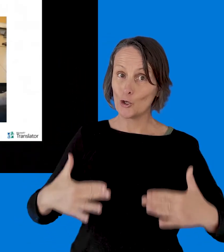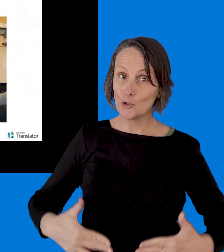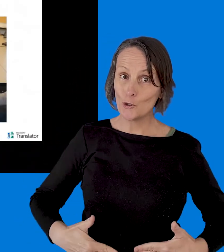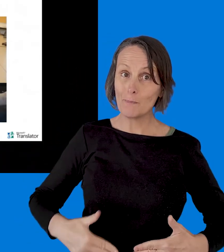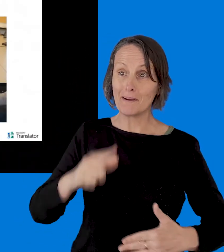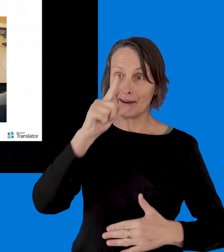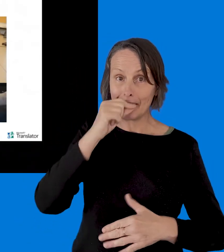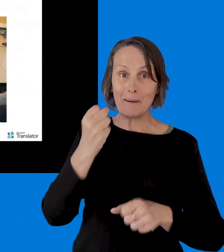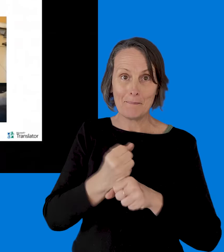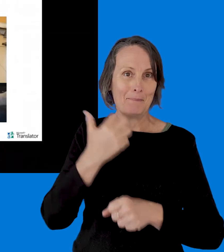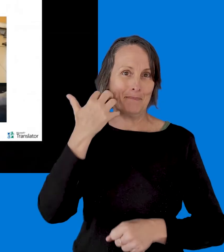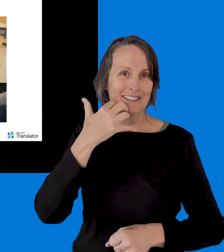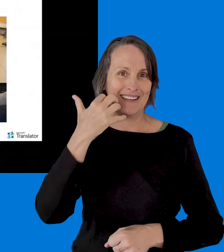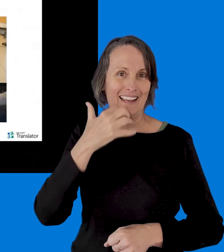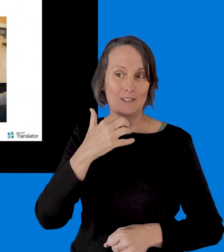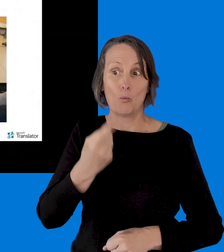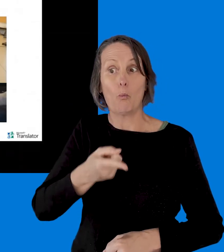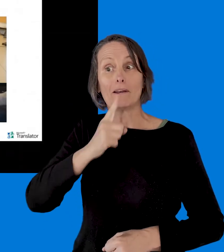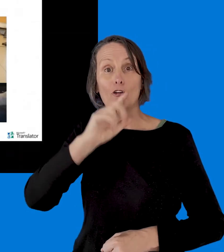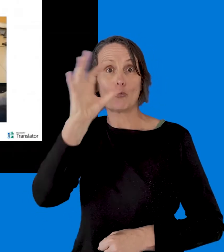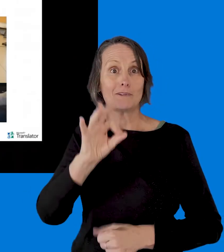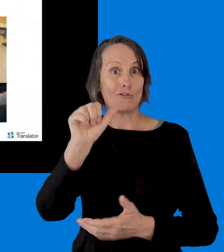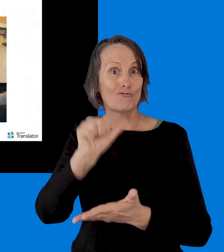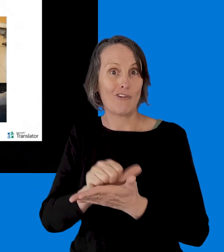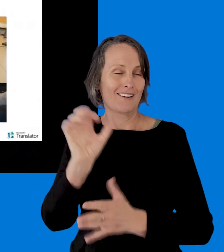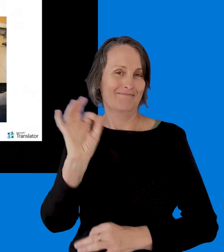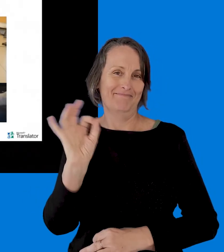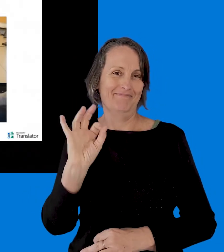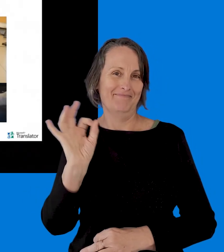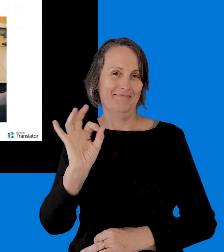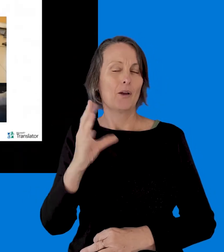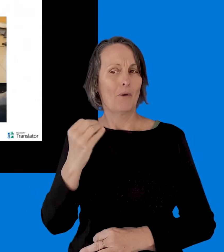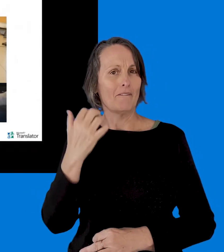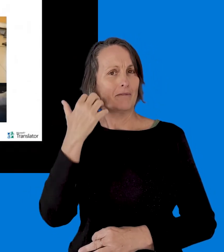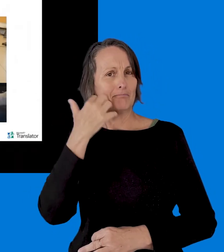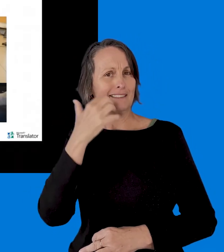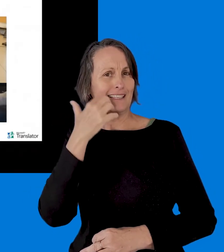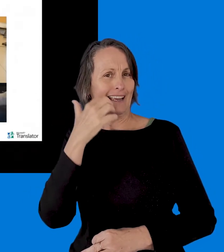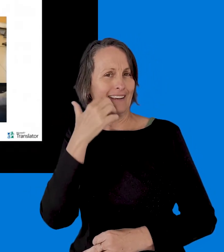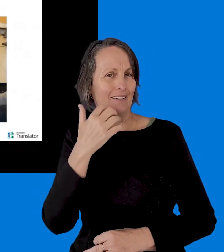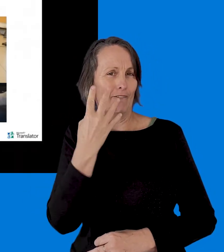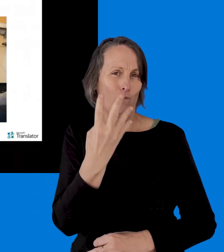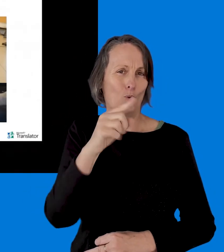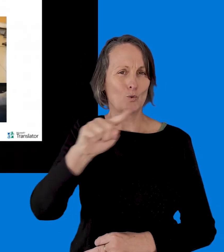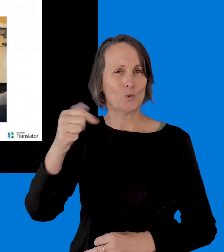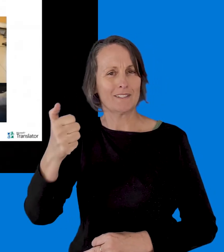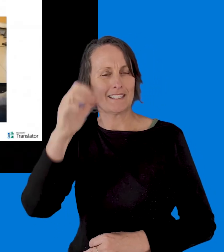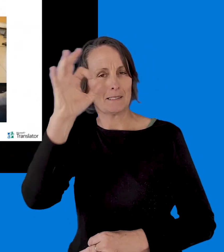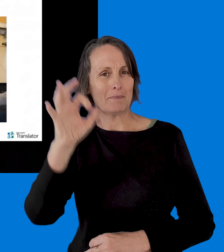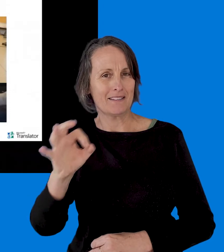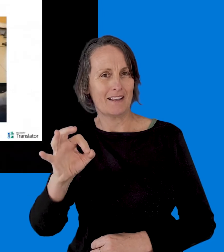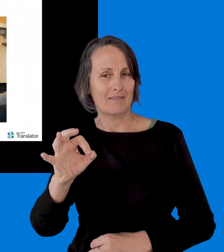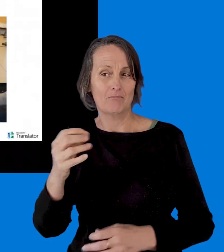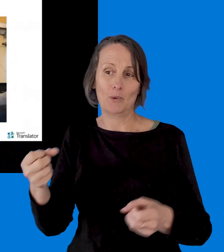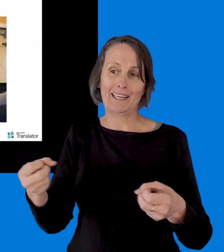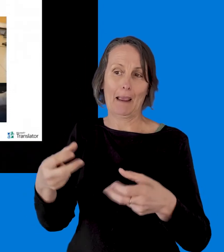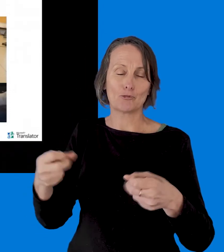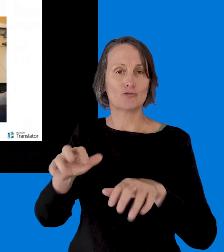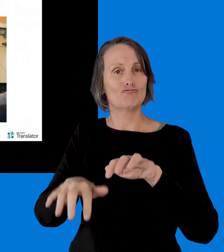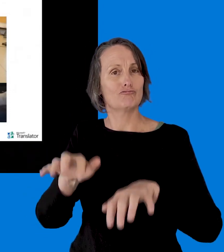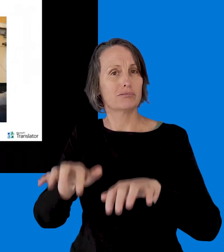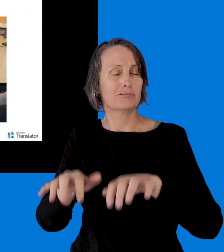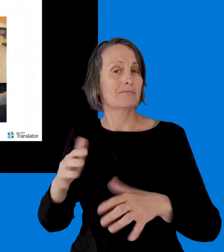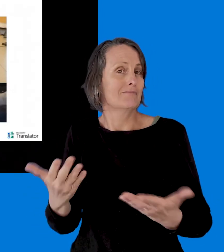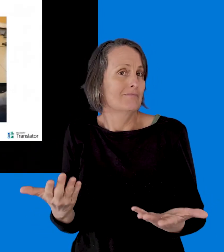have error in their caption feed. When they are captioning, the best you can get is around 4 to